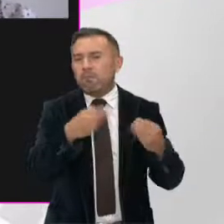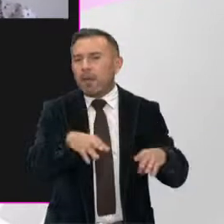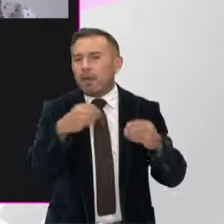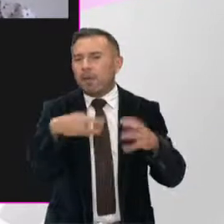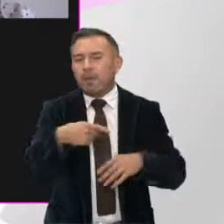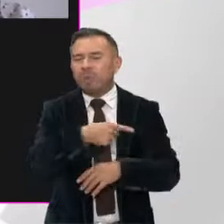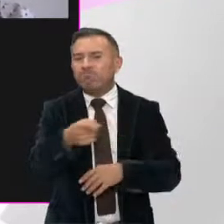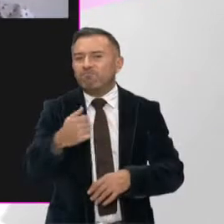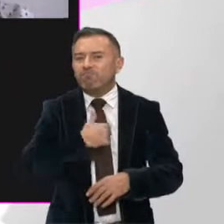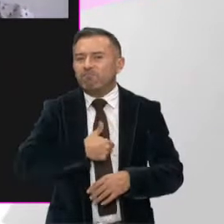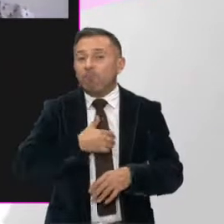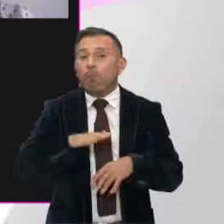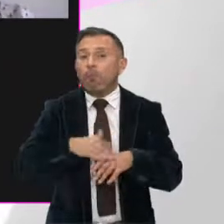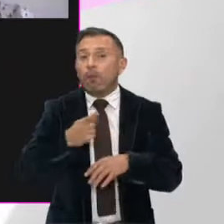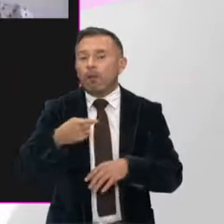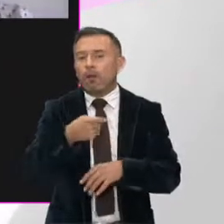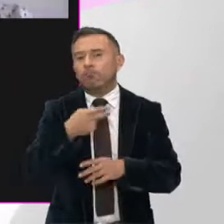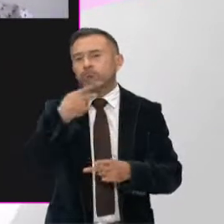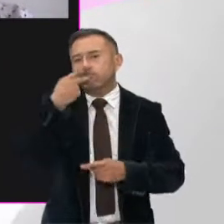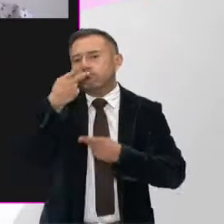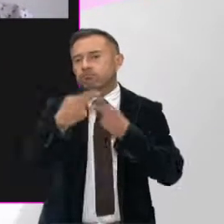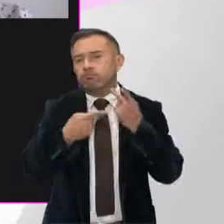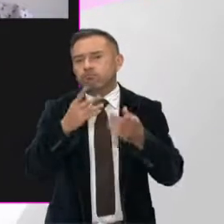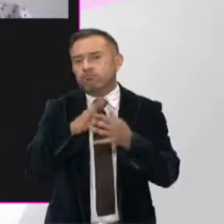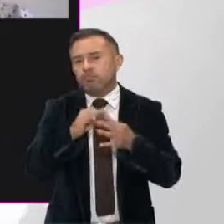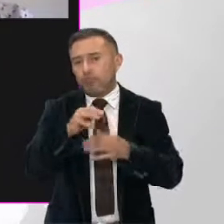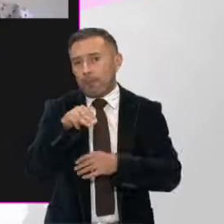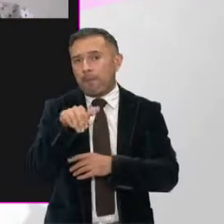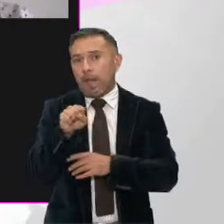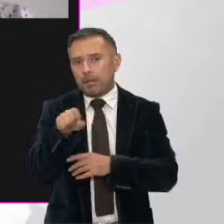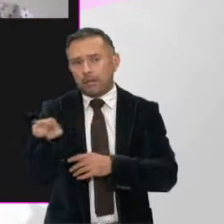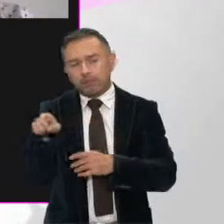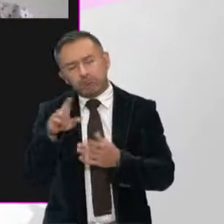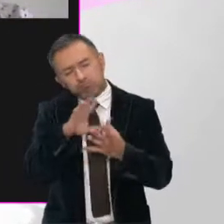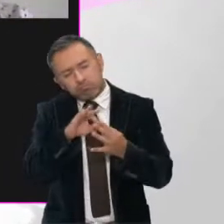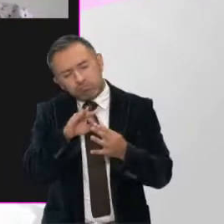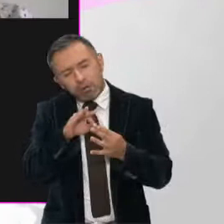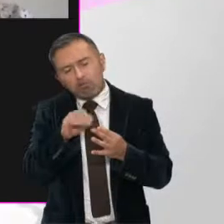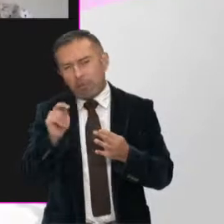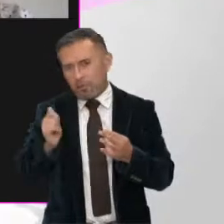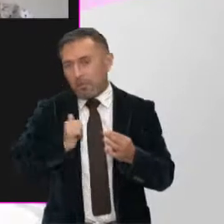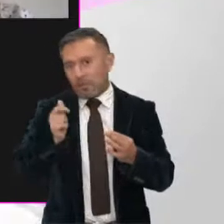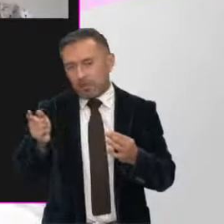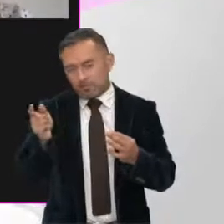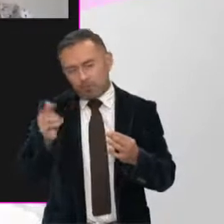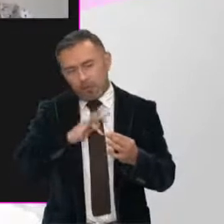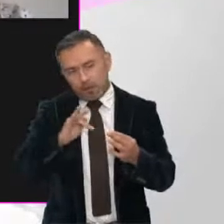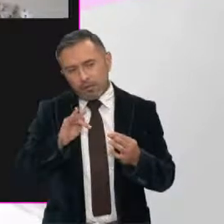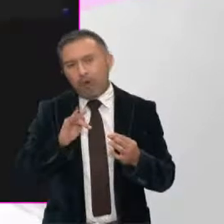present in all the opposing parties, because there was this speech used by MAS,